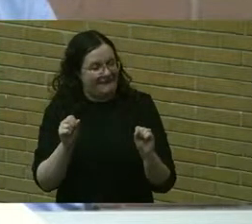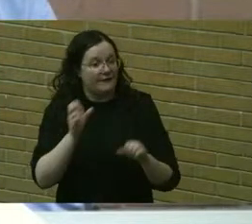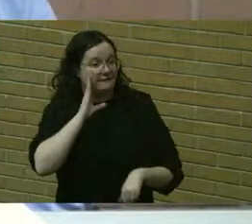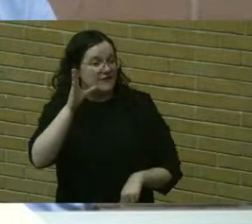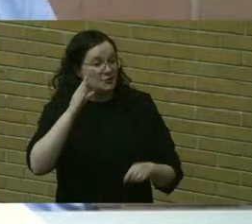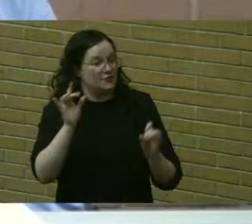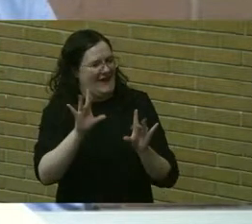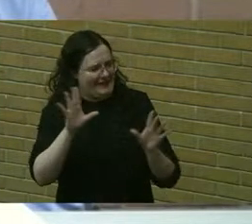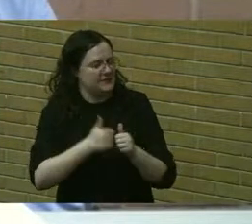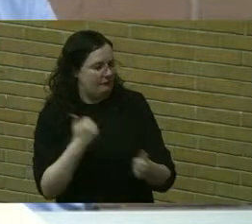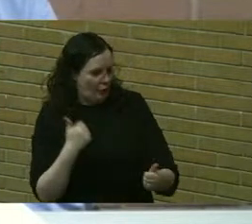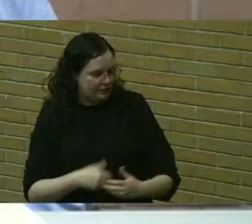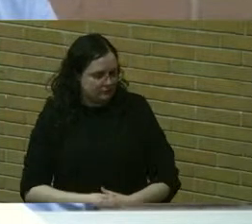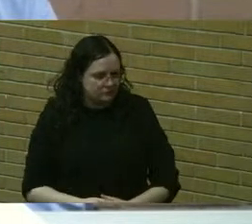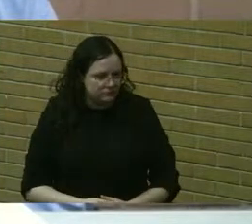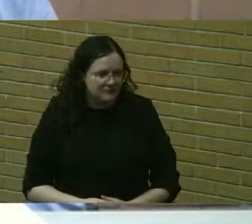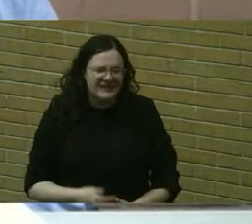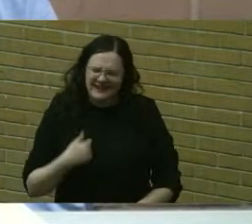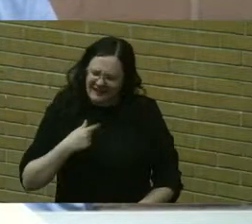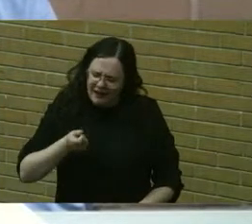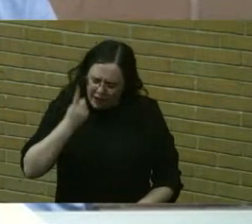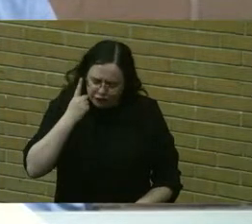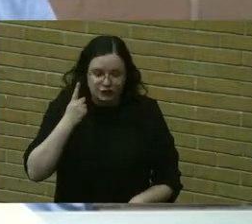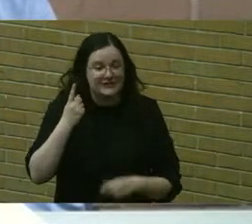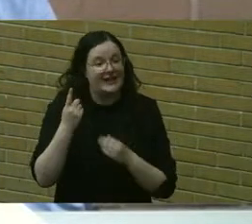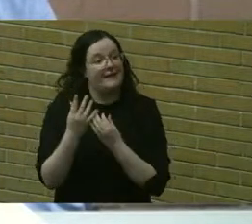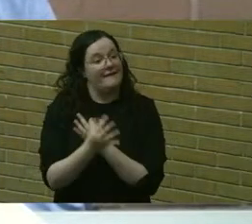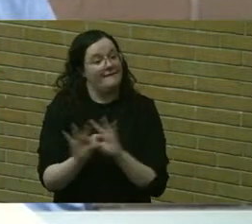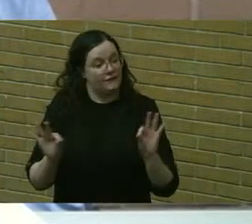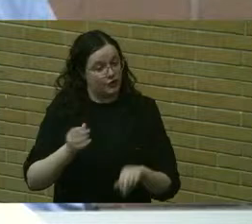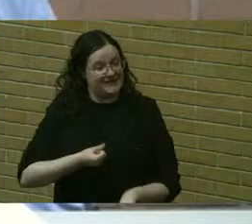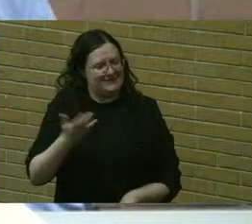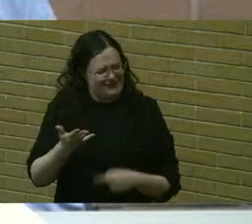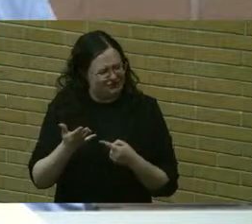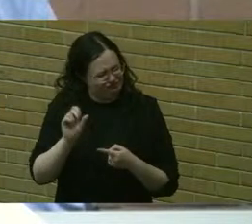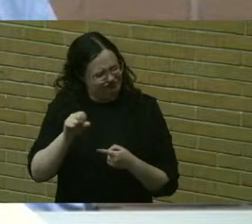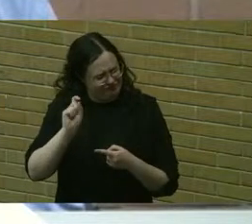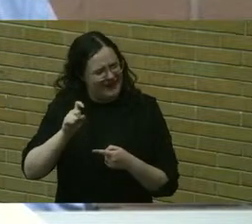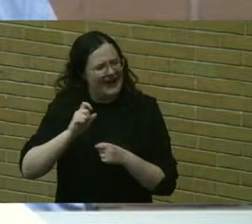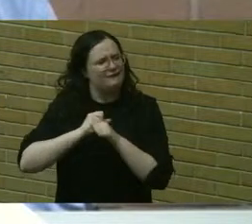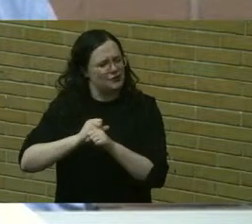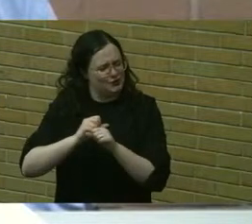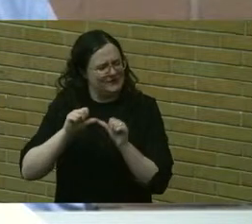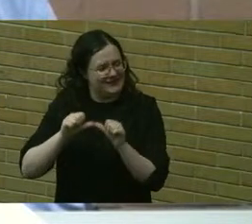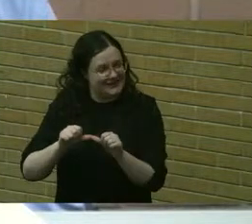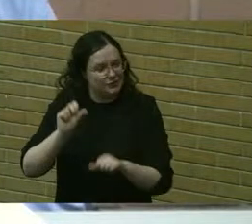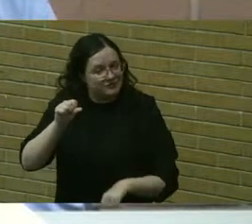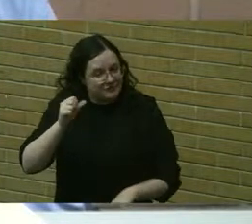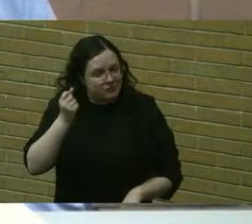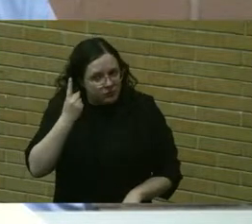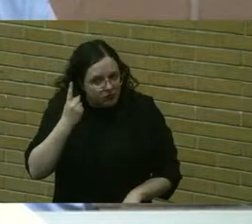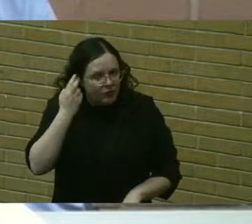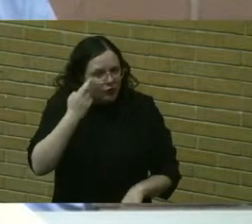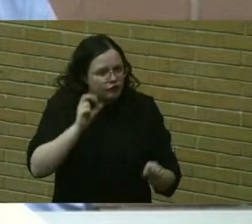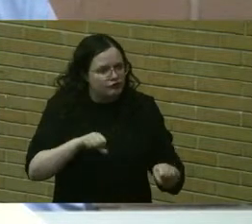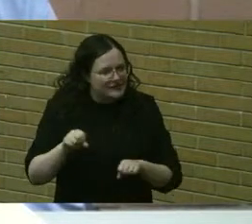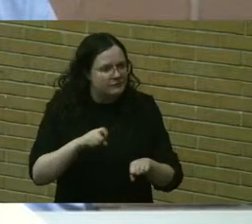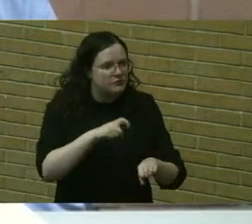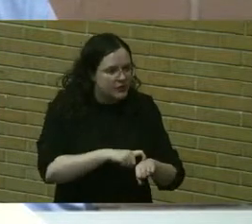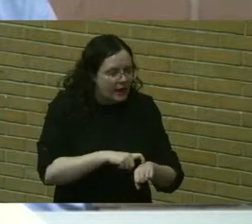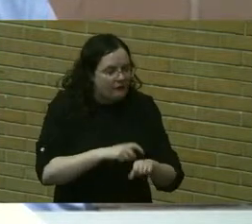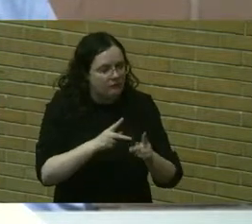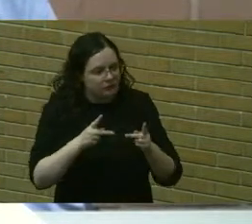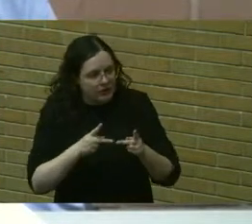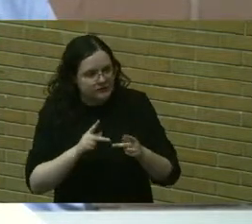and appreciate the need to preserve free speech. Reasonable time, place, and manner applies. I encourage each of